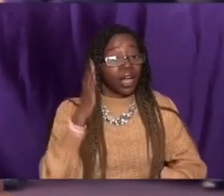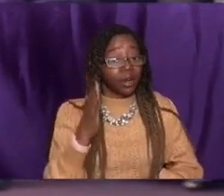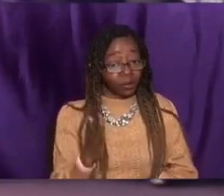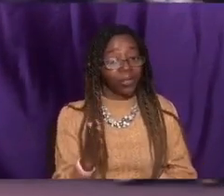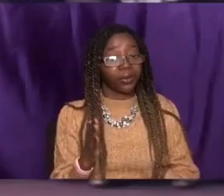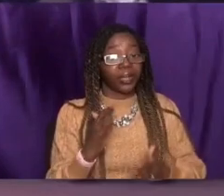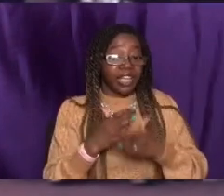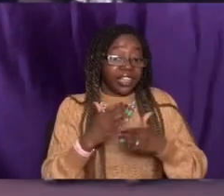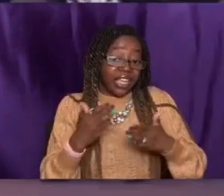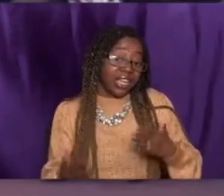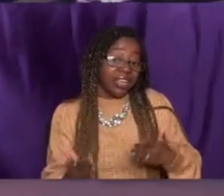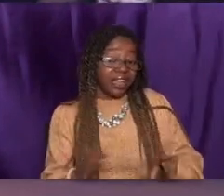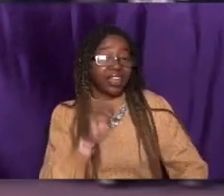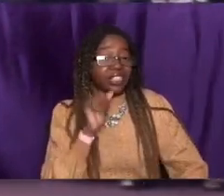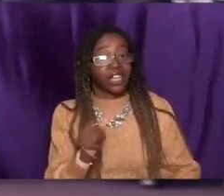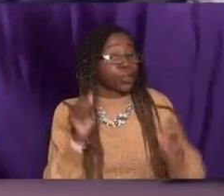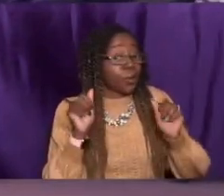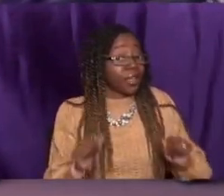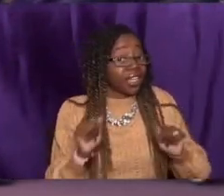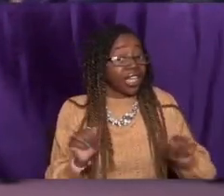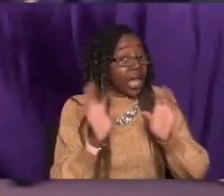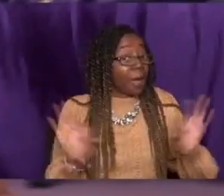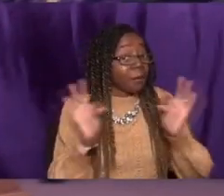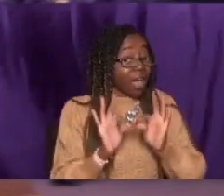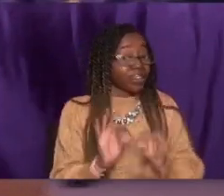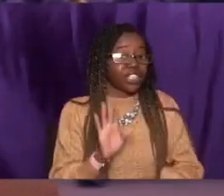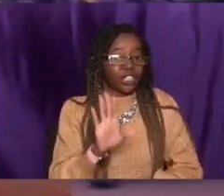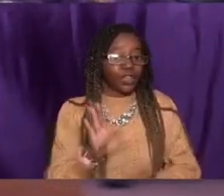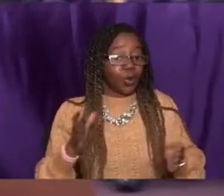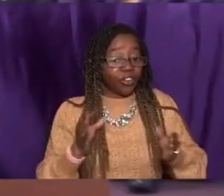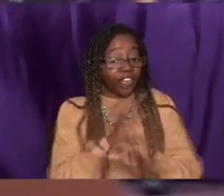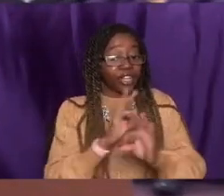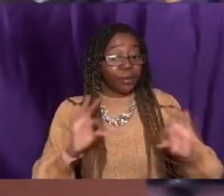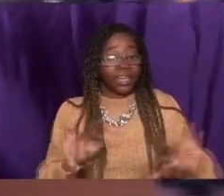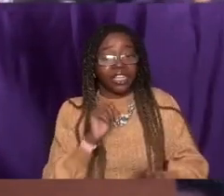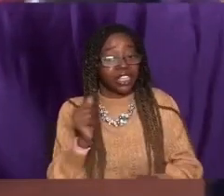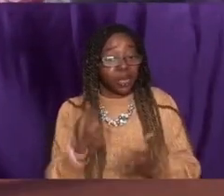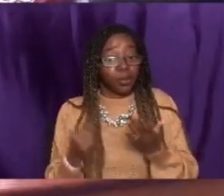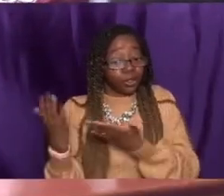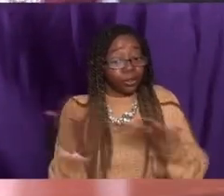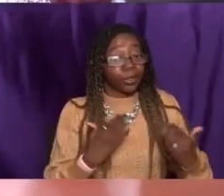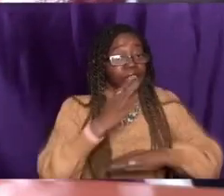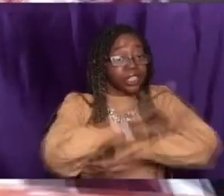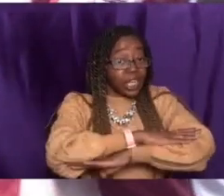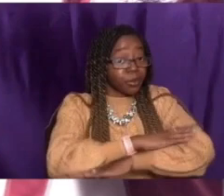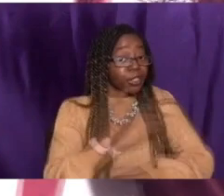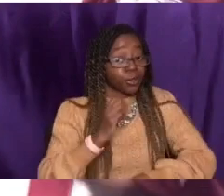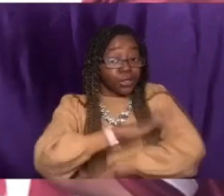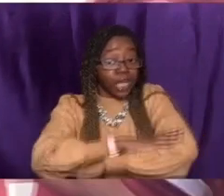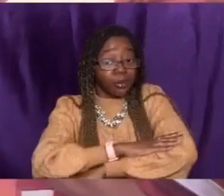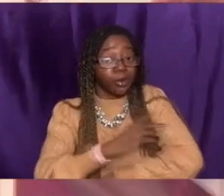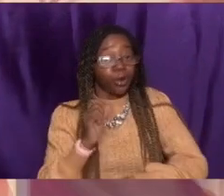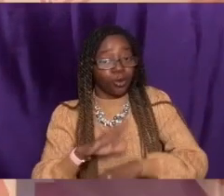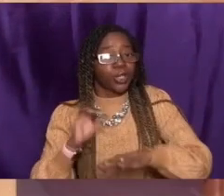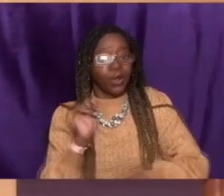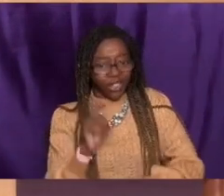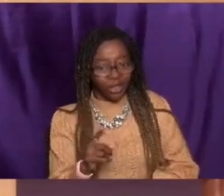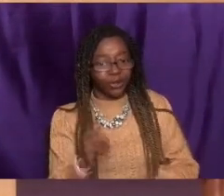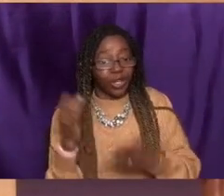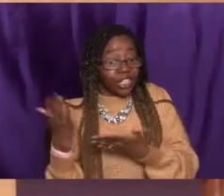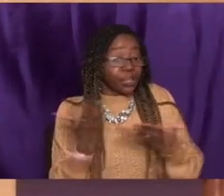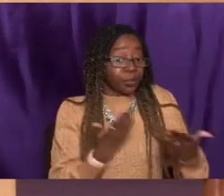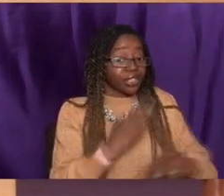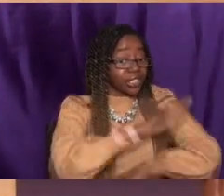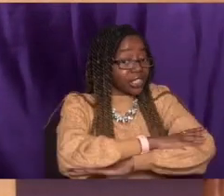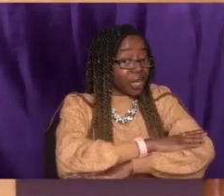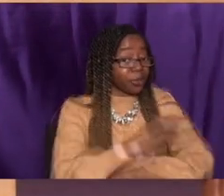the end, it's not your ability that matters. It's your availability. It's not what you bring to the table. It's whose table, who's calling you to it. Let